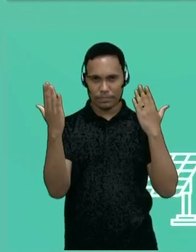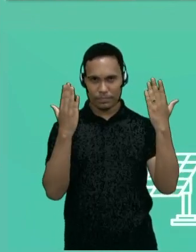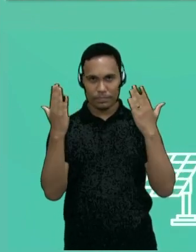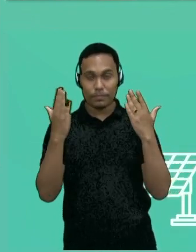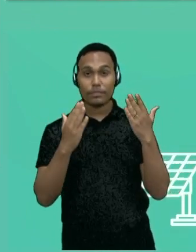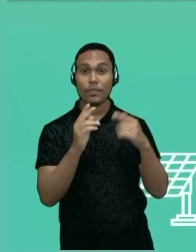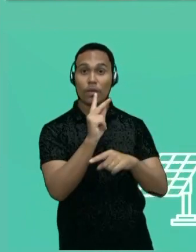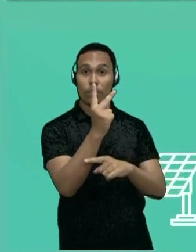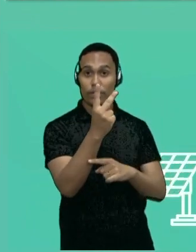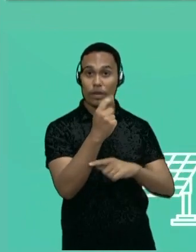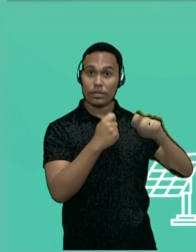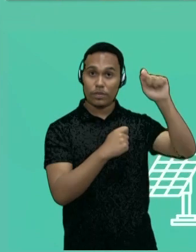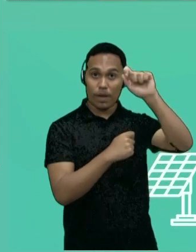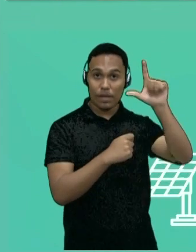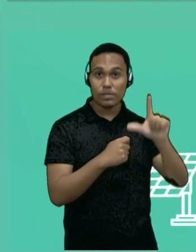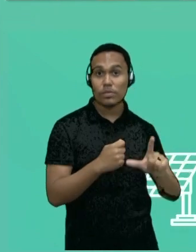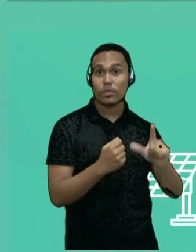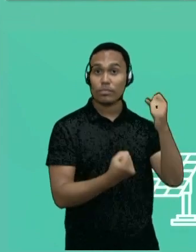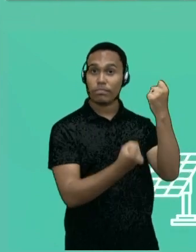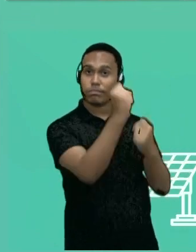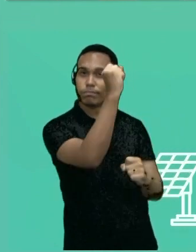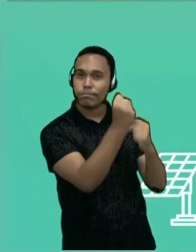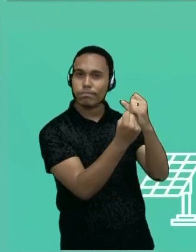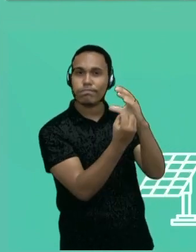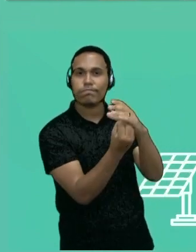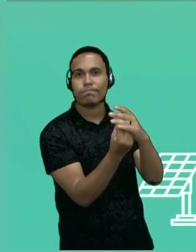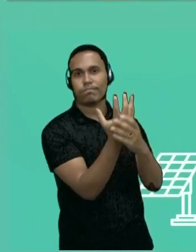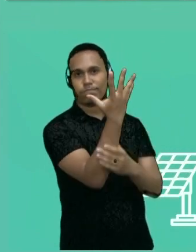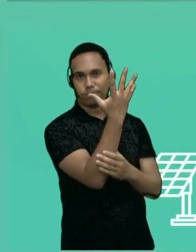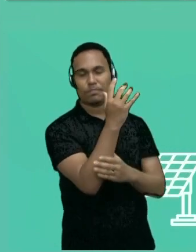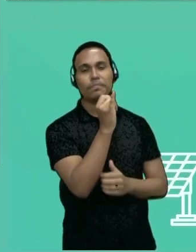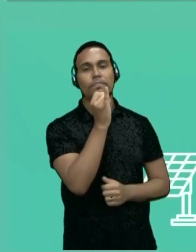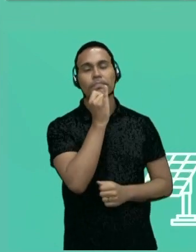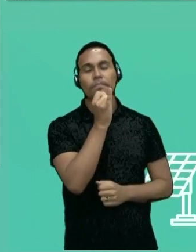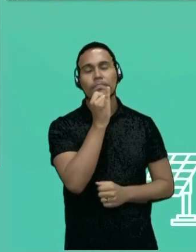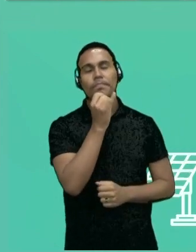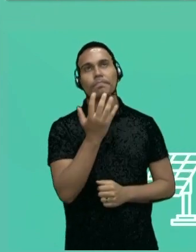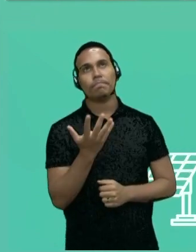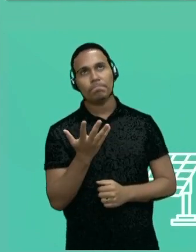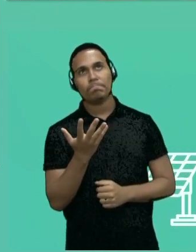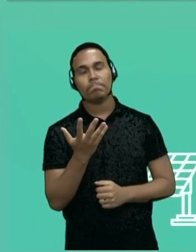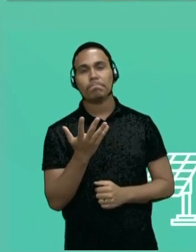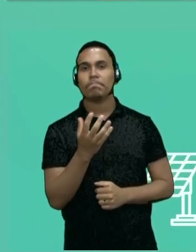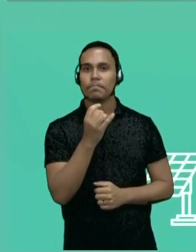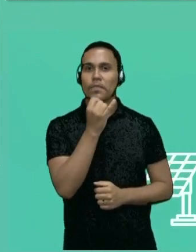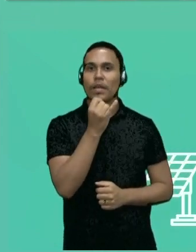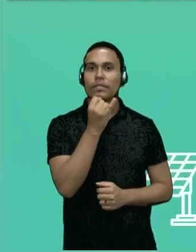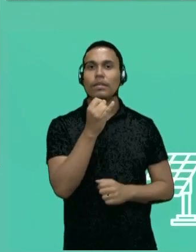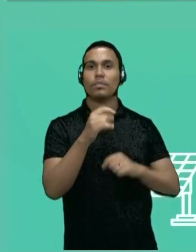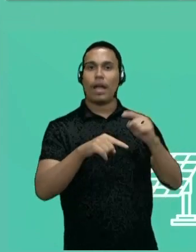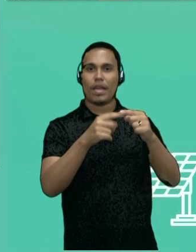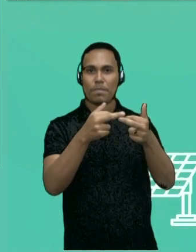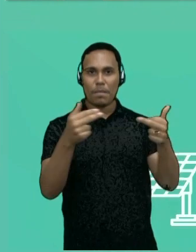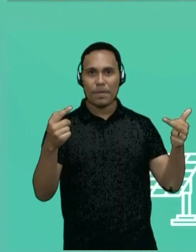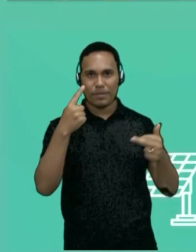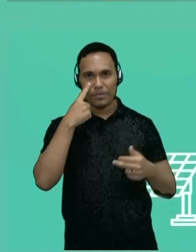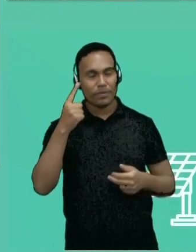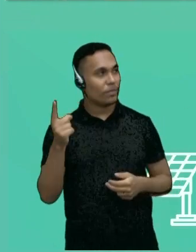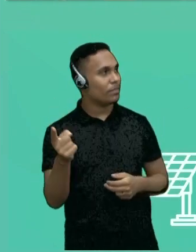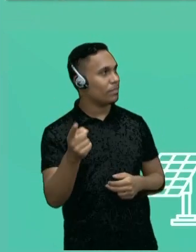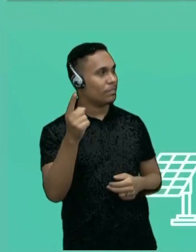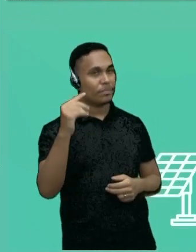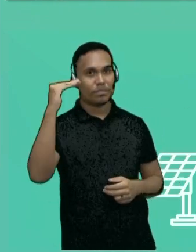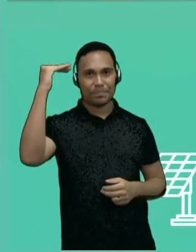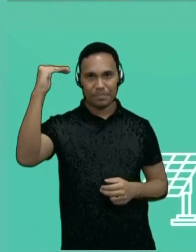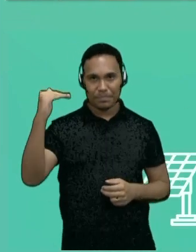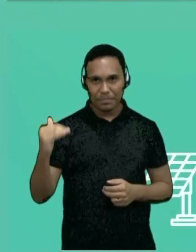manufacturers of original equipment, such as steam reformers and also carbon capture solutions. And then on the other side, we have the